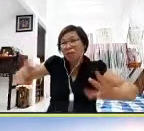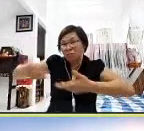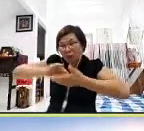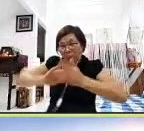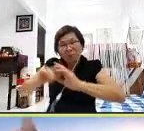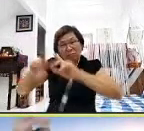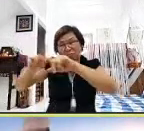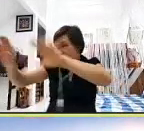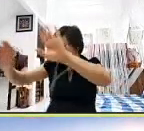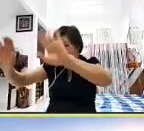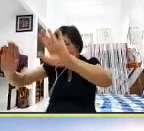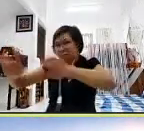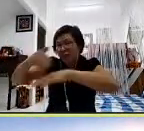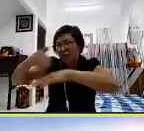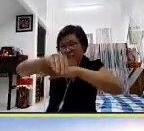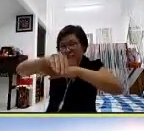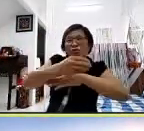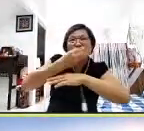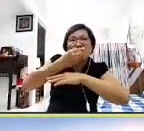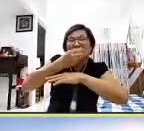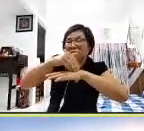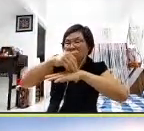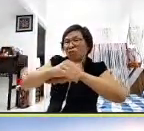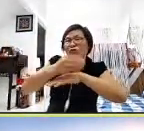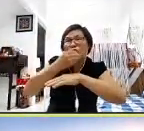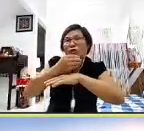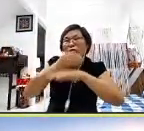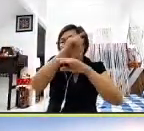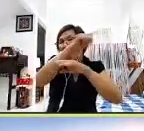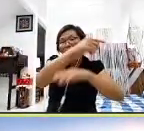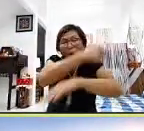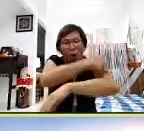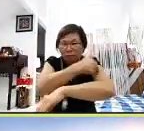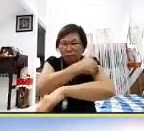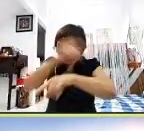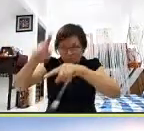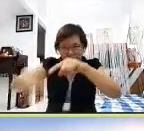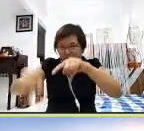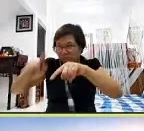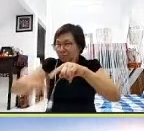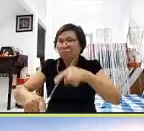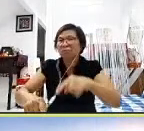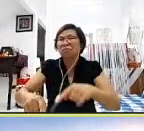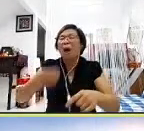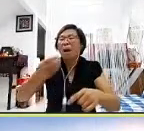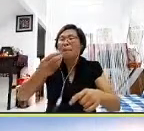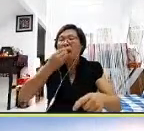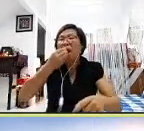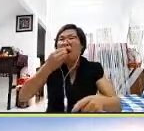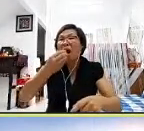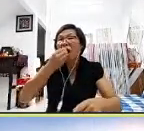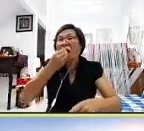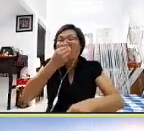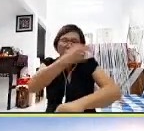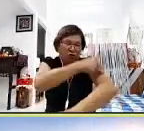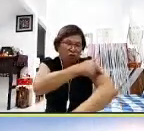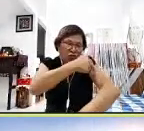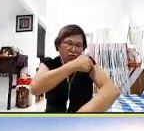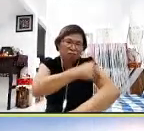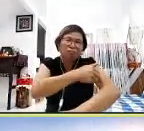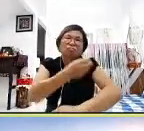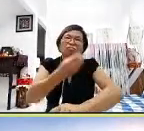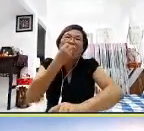because nobody can send the food up to the ward for the patients. So you just have to make use with the hospital